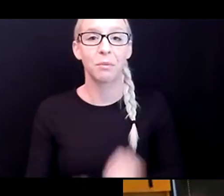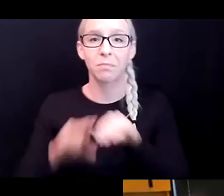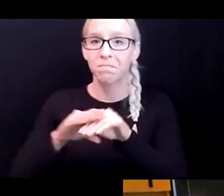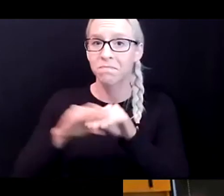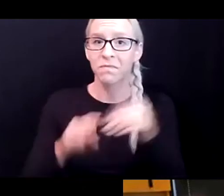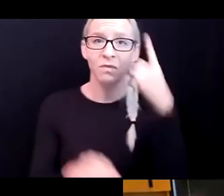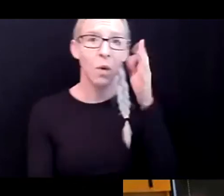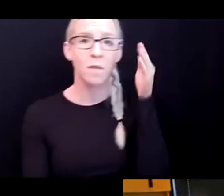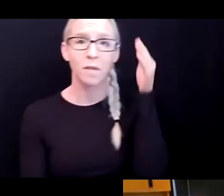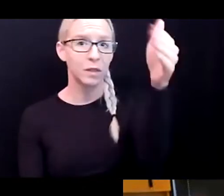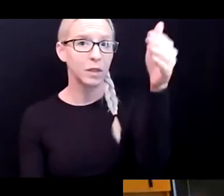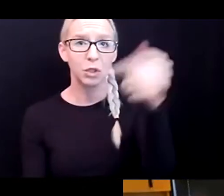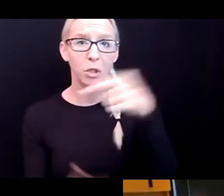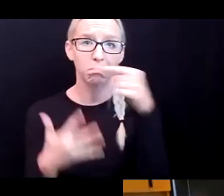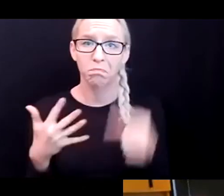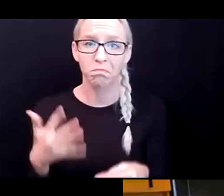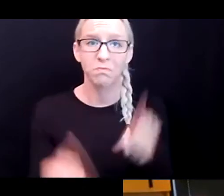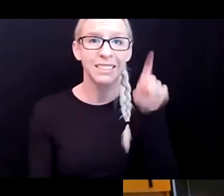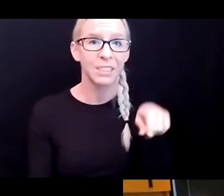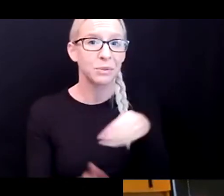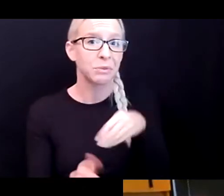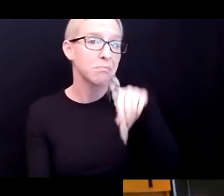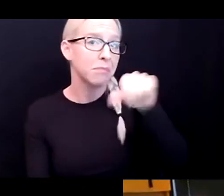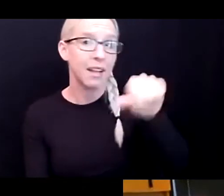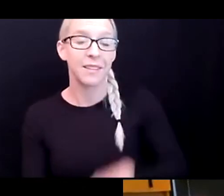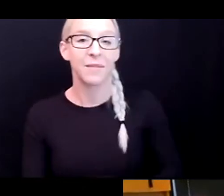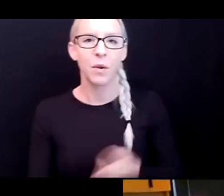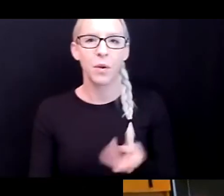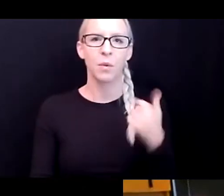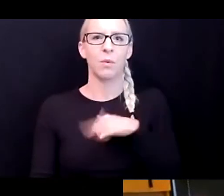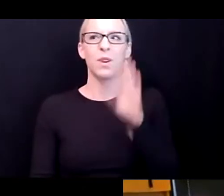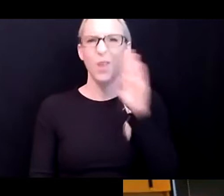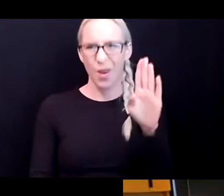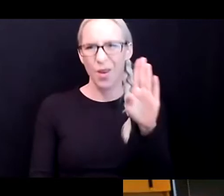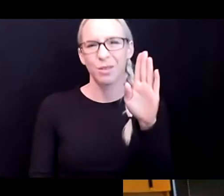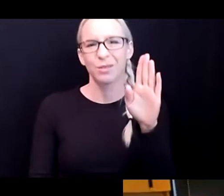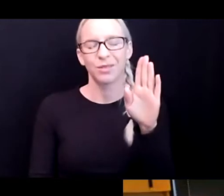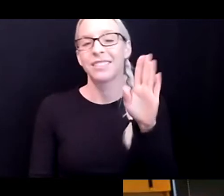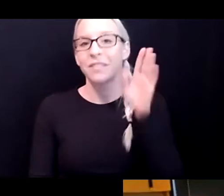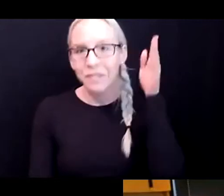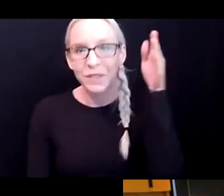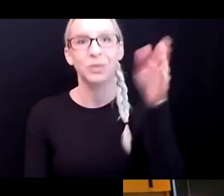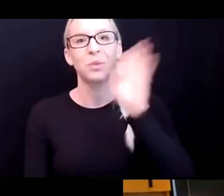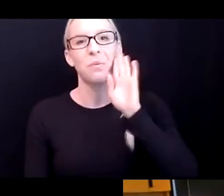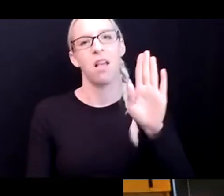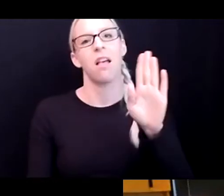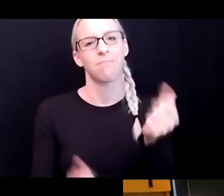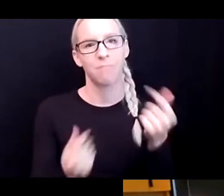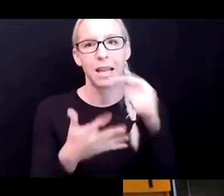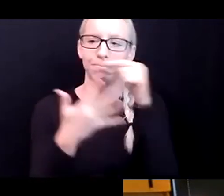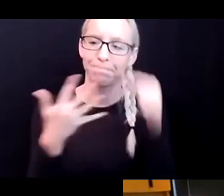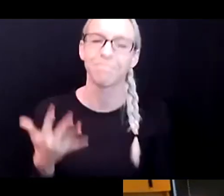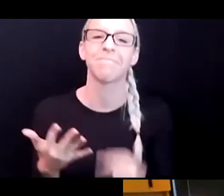So we just continue to stockpile that money because we know there'll be lots of needs in the future, whatever it is she ends up doing. So that's the